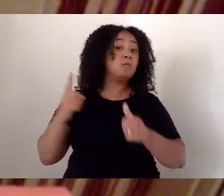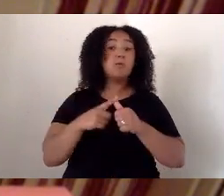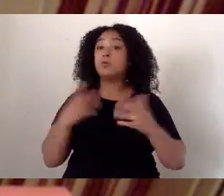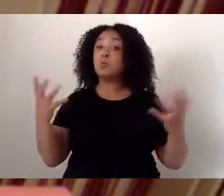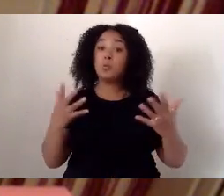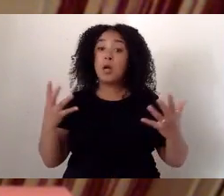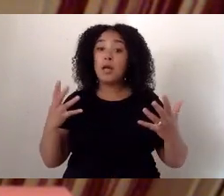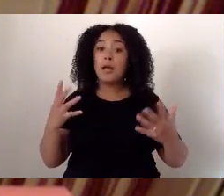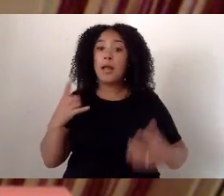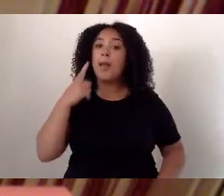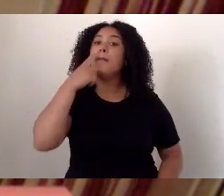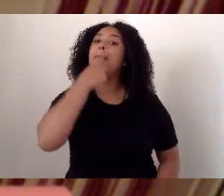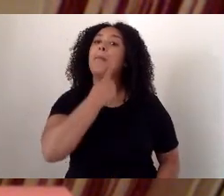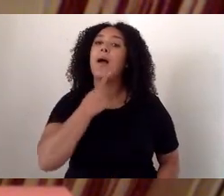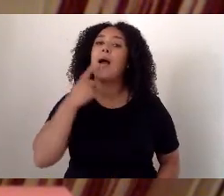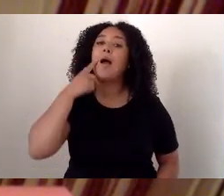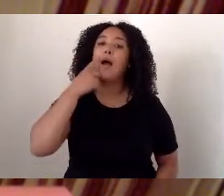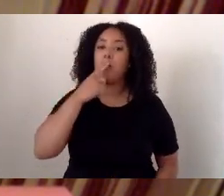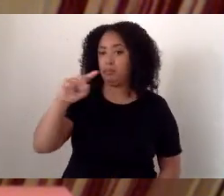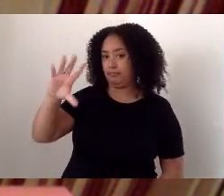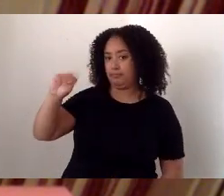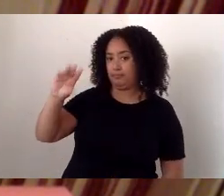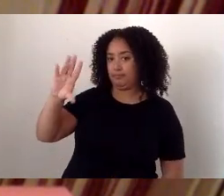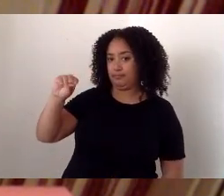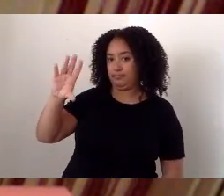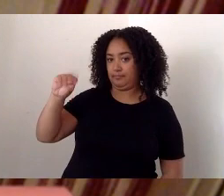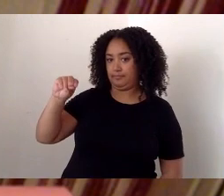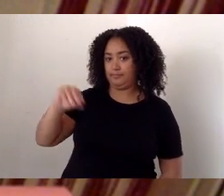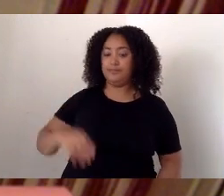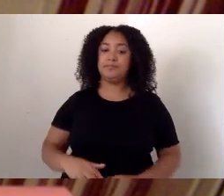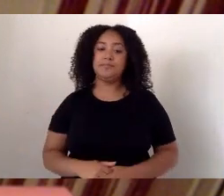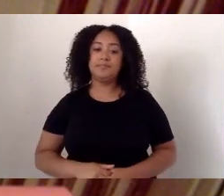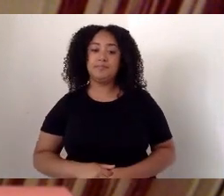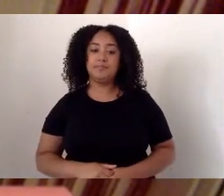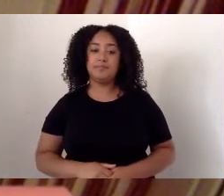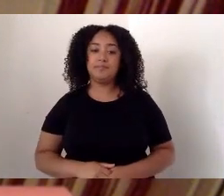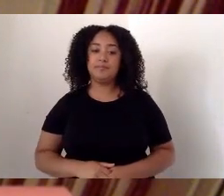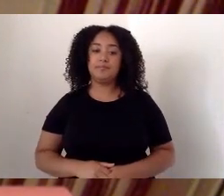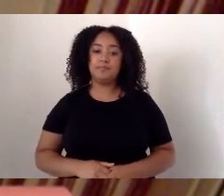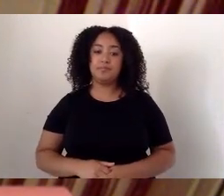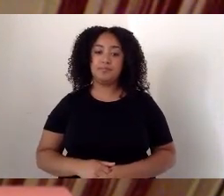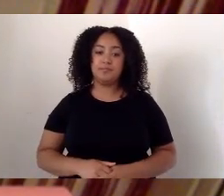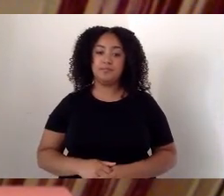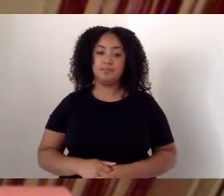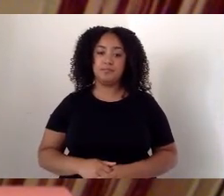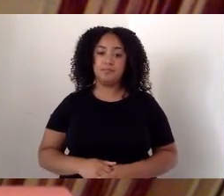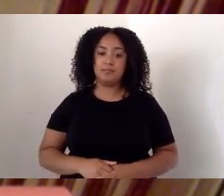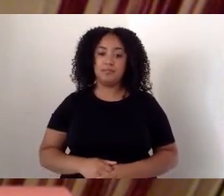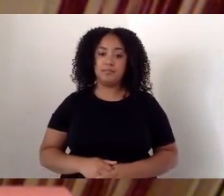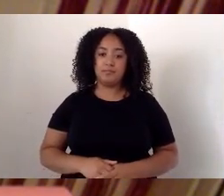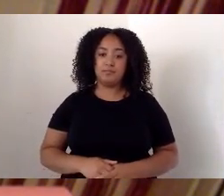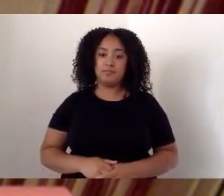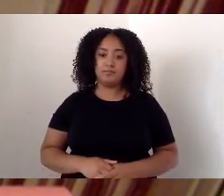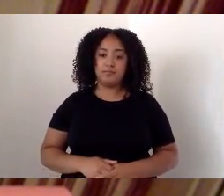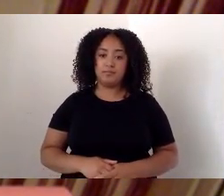we're gonna be using the cardboard for. So I'm gonna use my pen and I'm going to draw something that